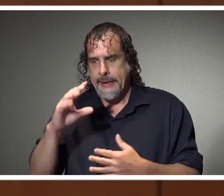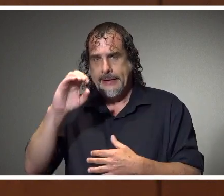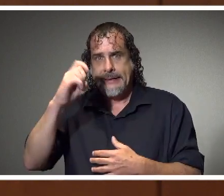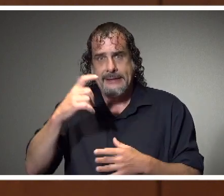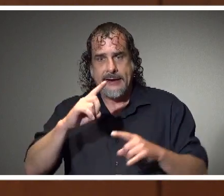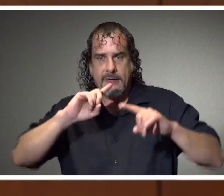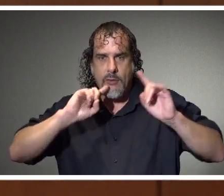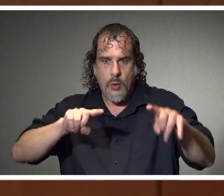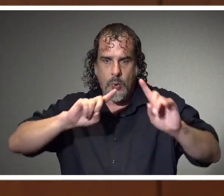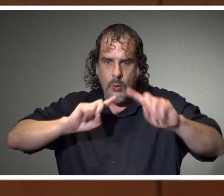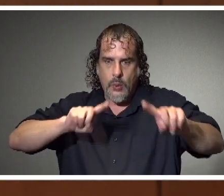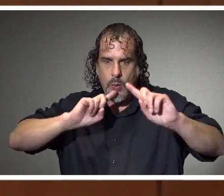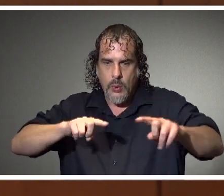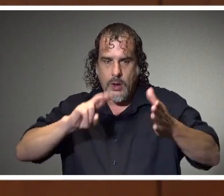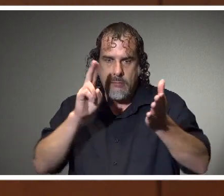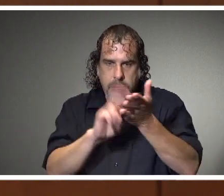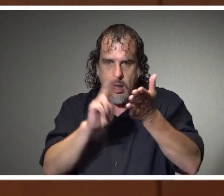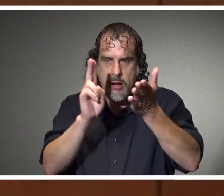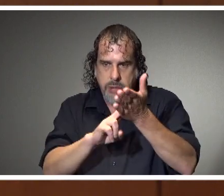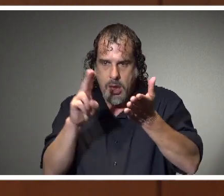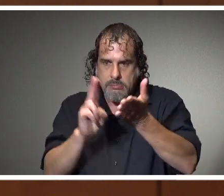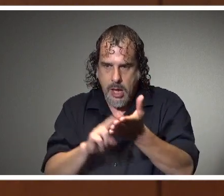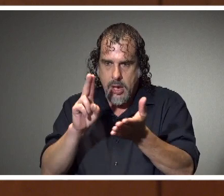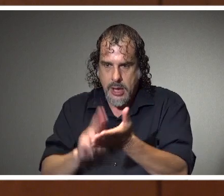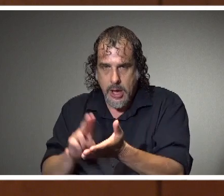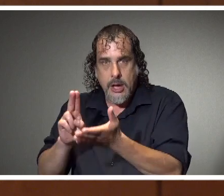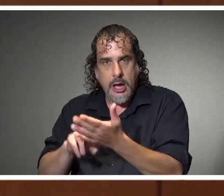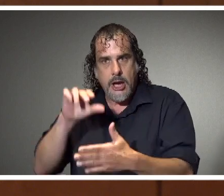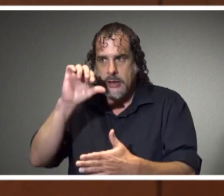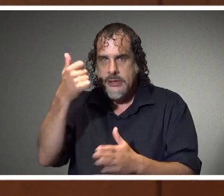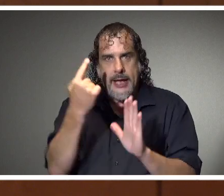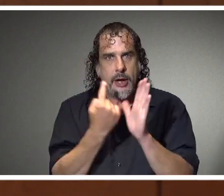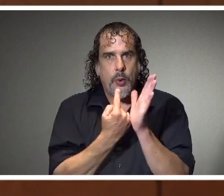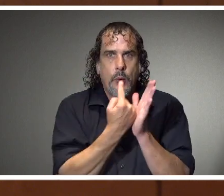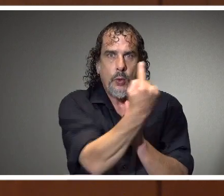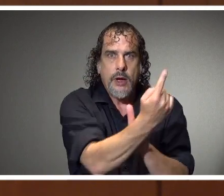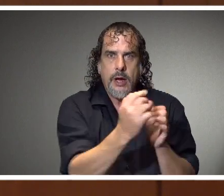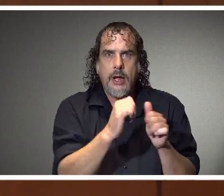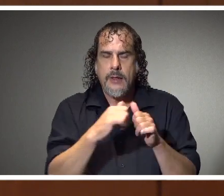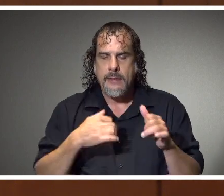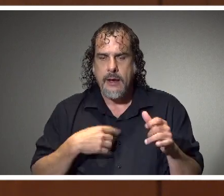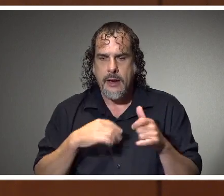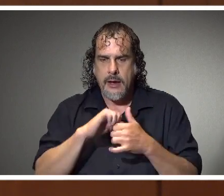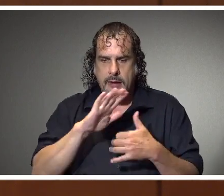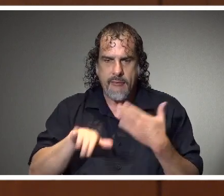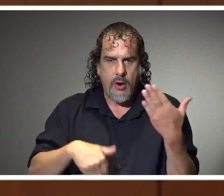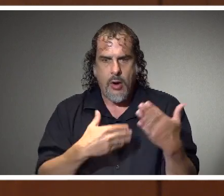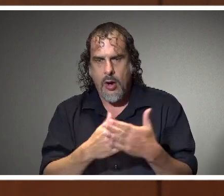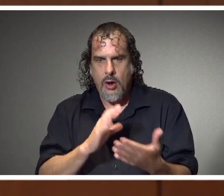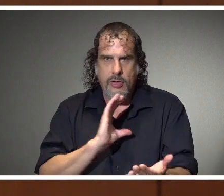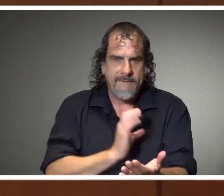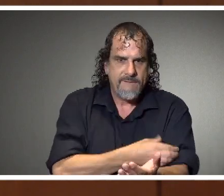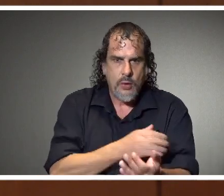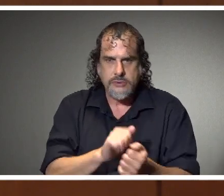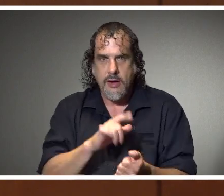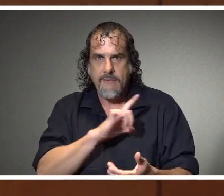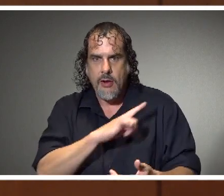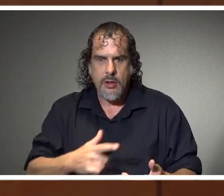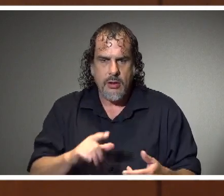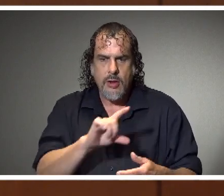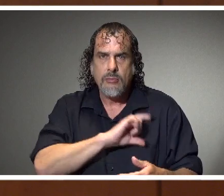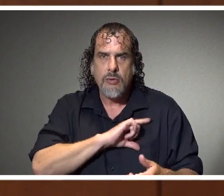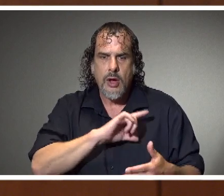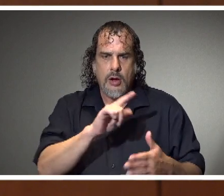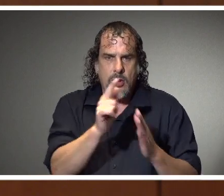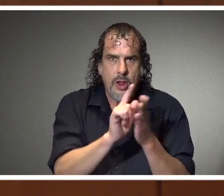signed in the last 10 weeks that have the full force and effect of law, where we have